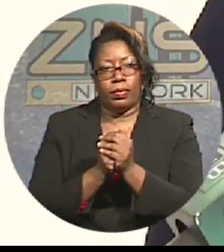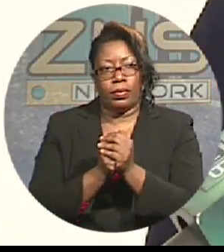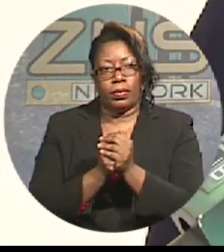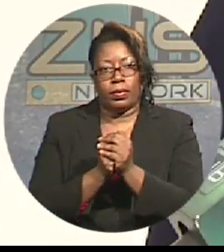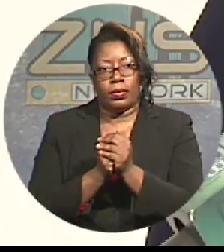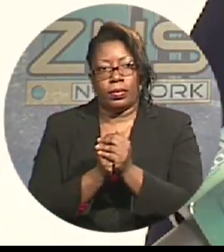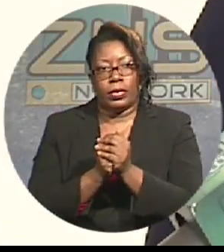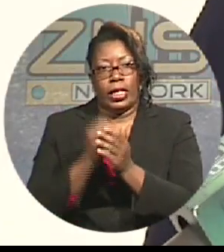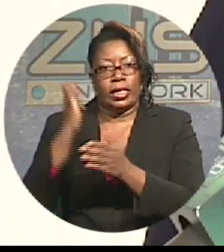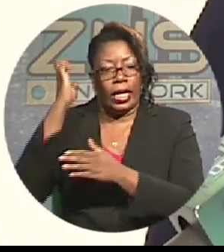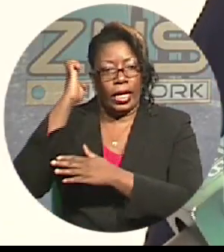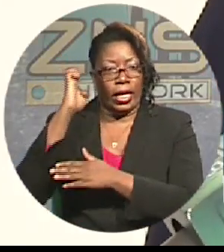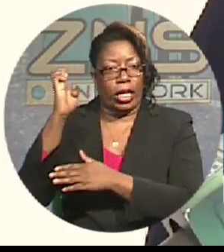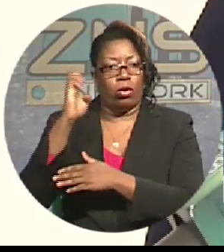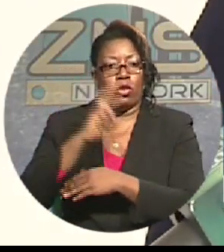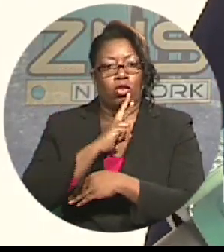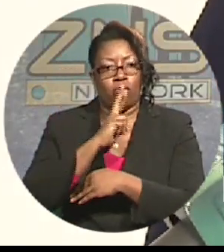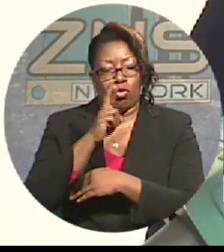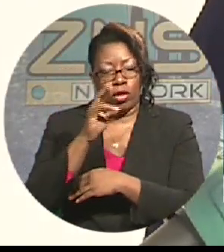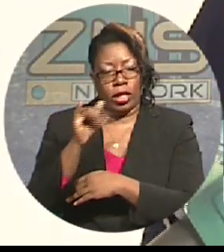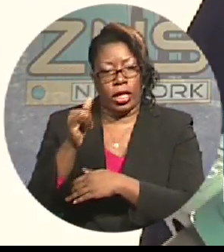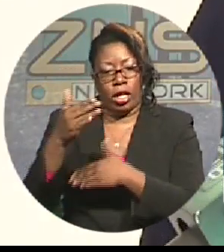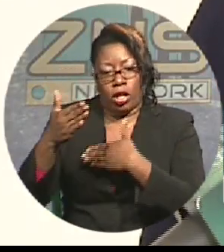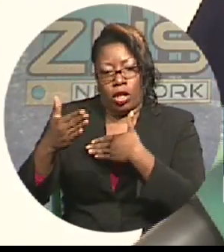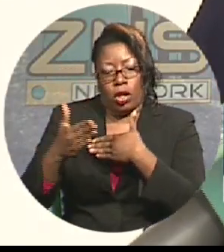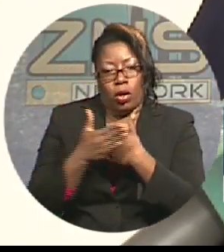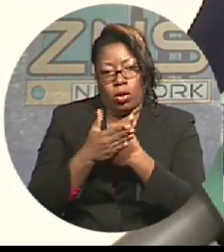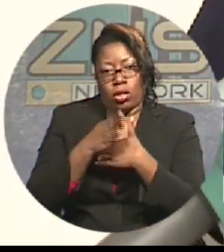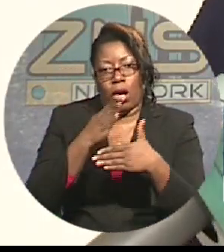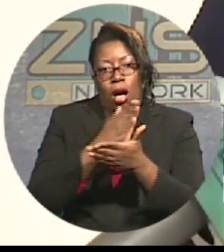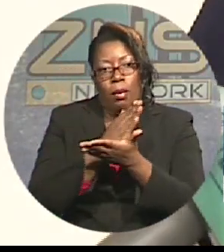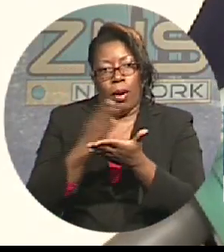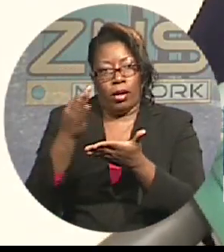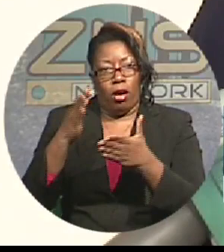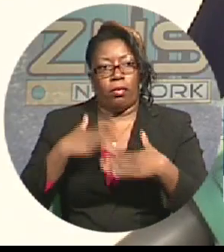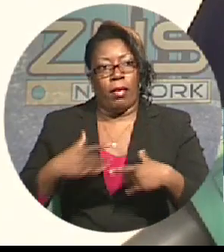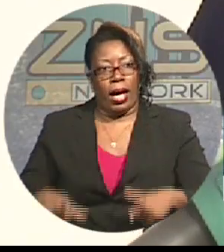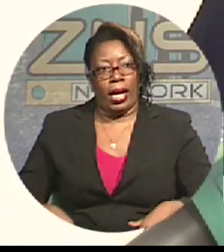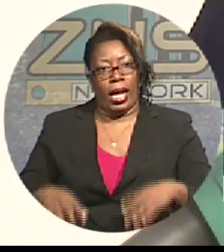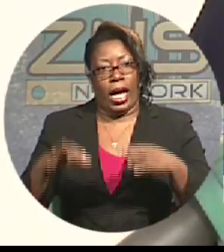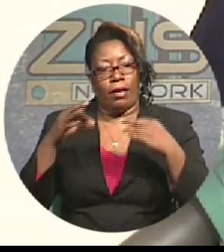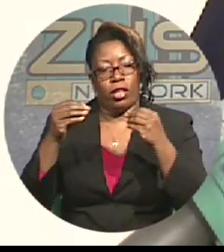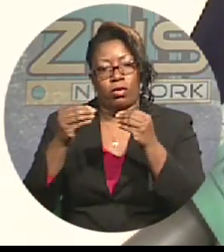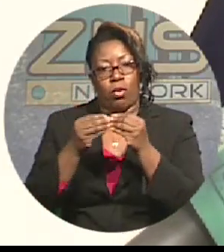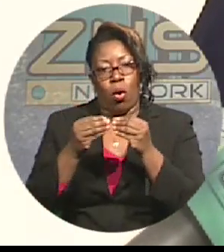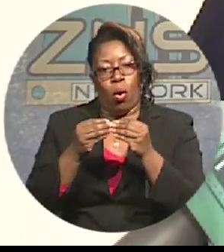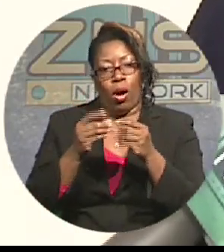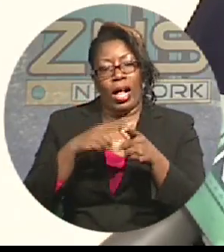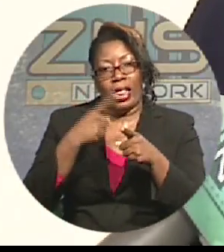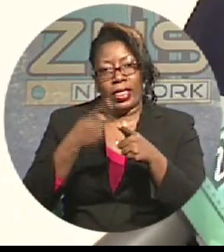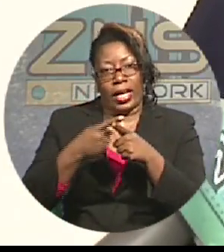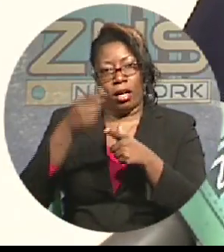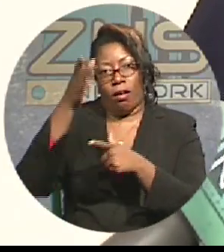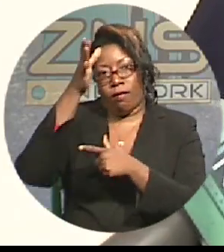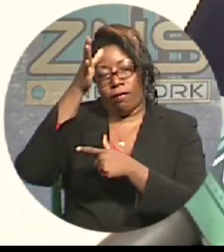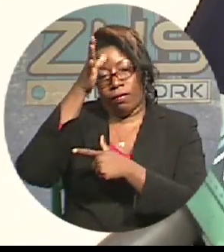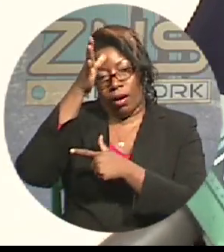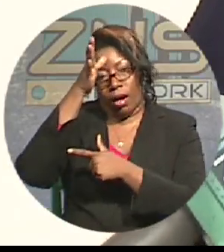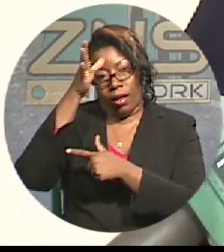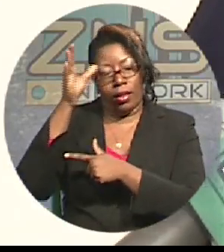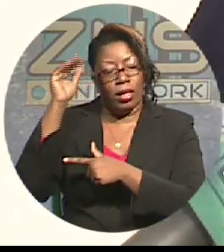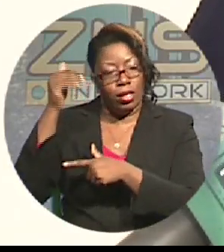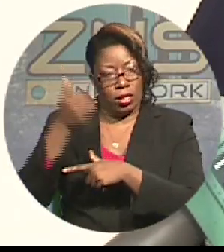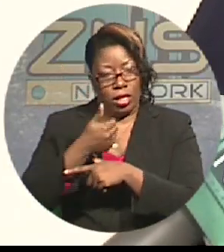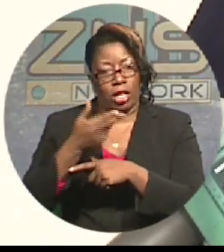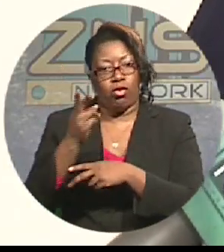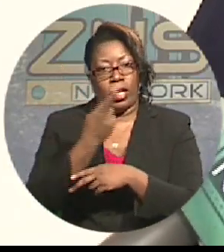a really, really close part of my life for a long time. You know, we were more than father-son. It was like we were best friends,